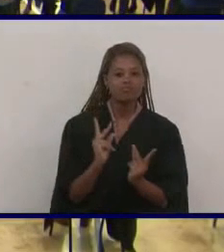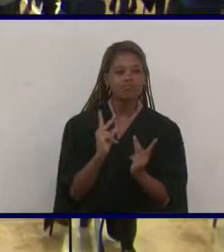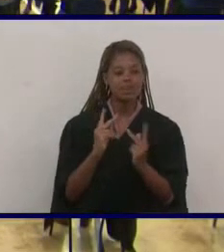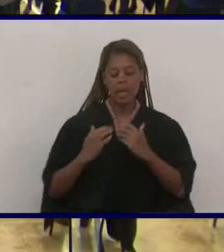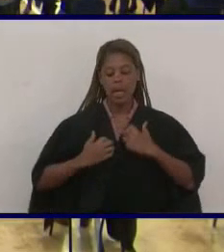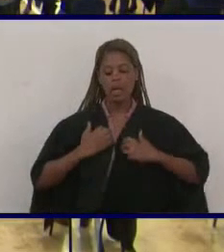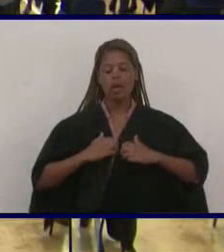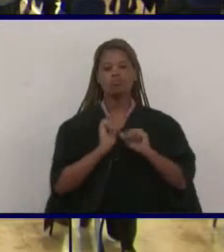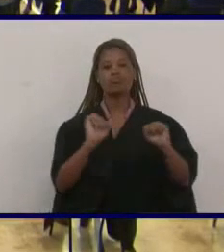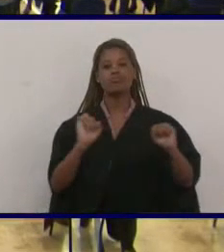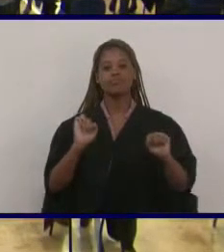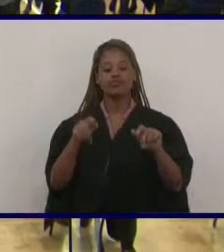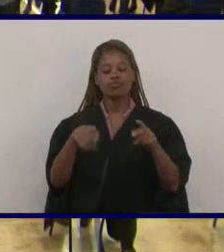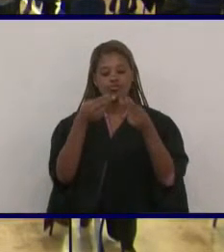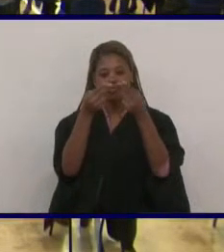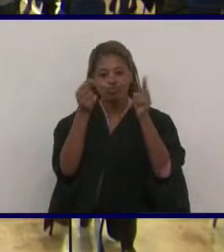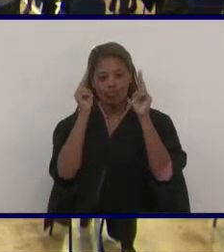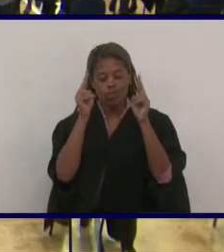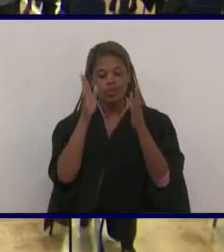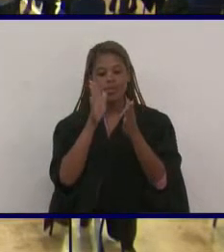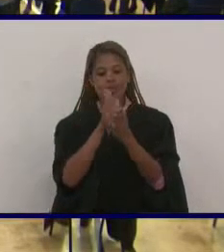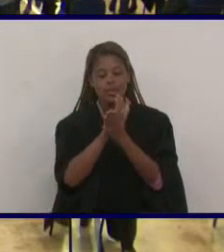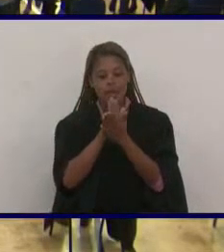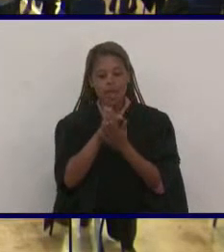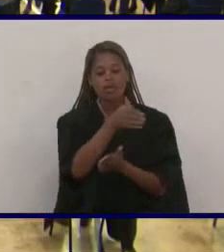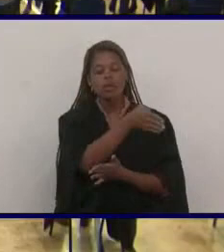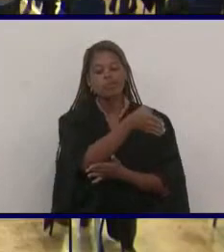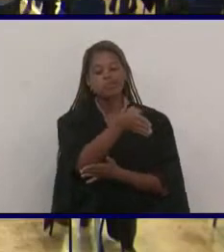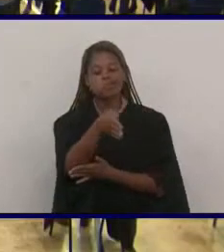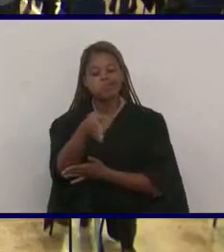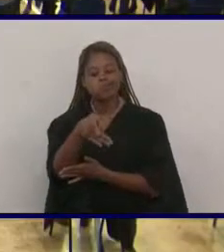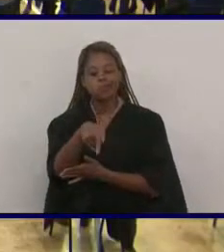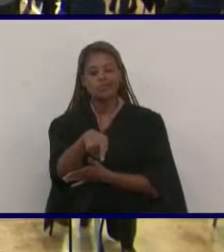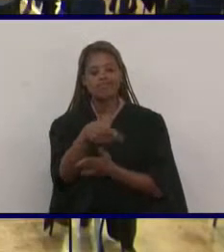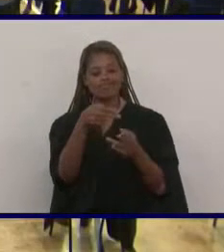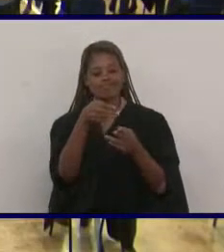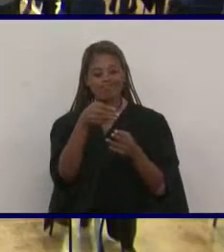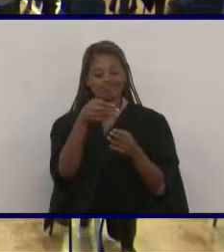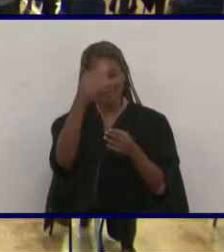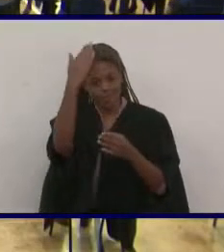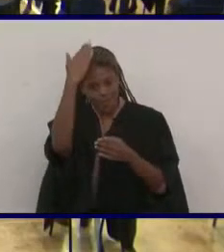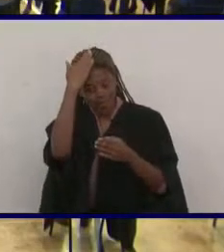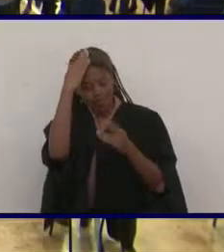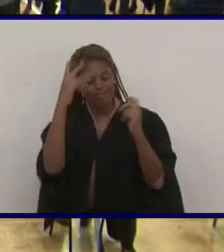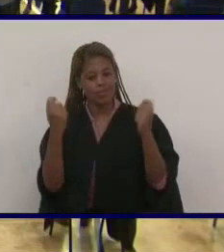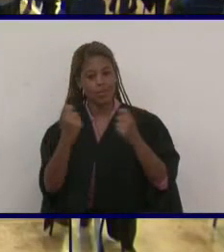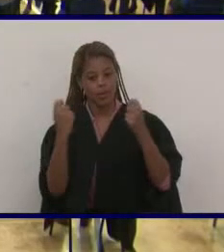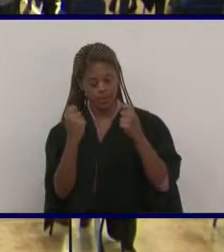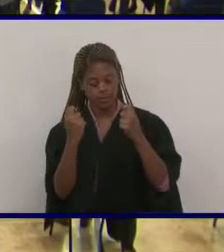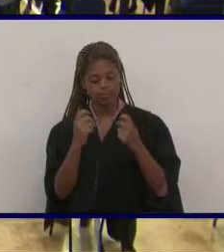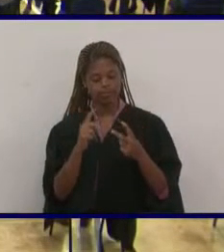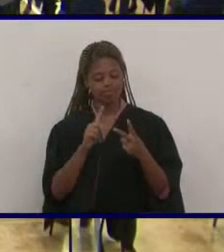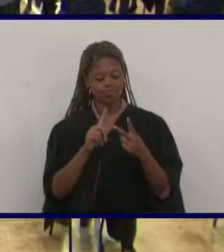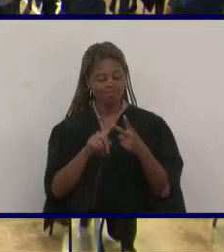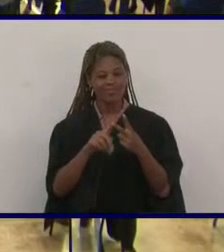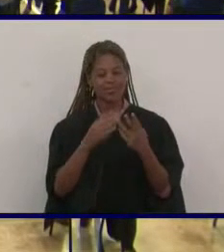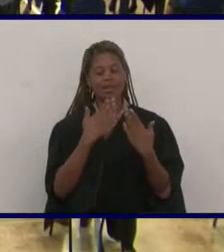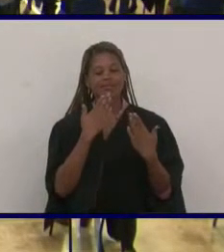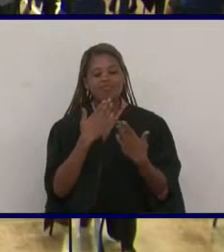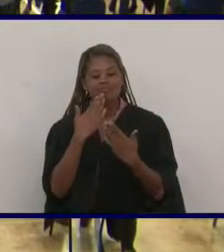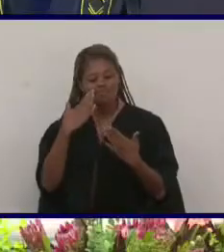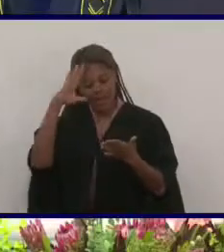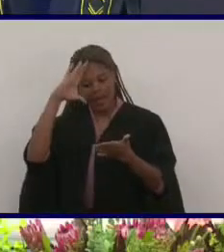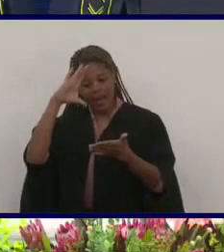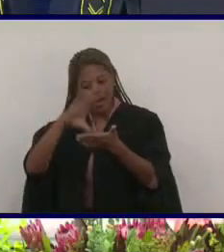university and for their presence at this graduation ceremony. I also wish to thank our academic and administrative